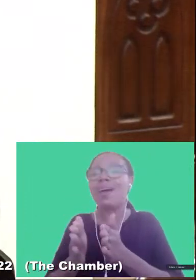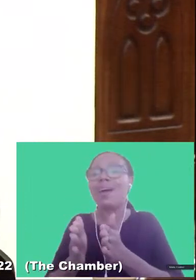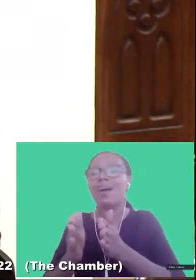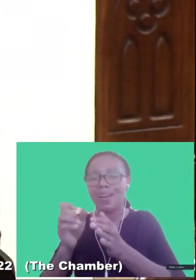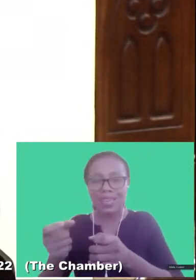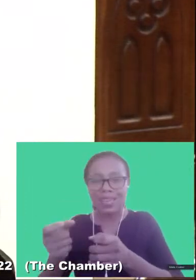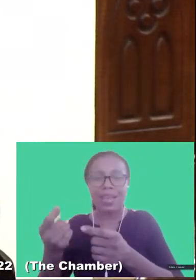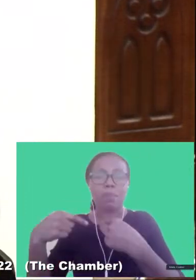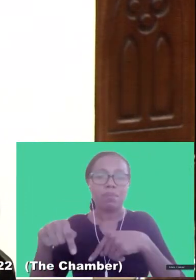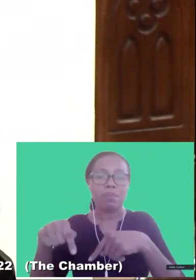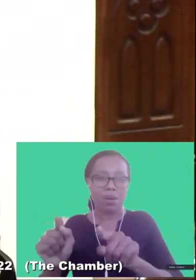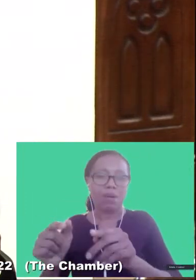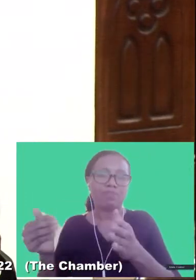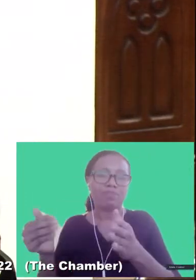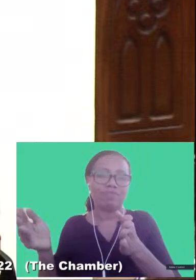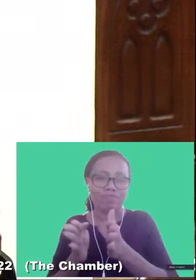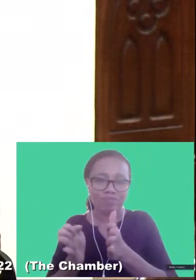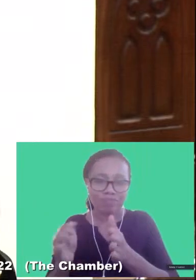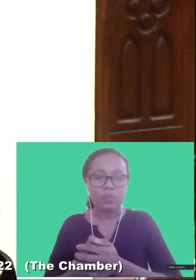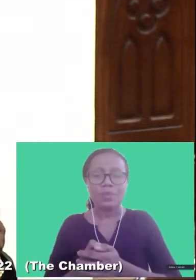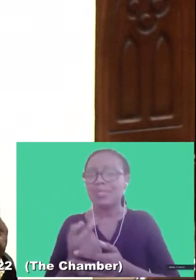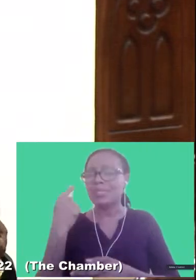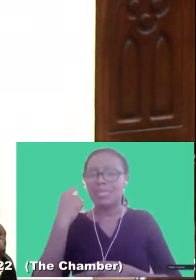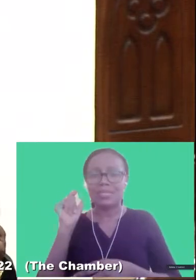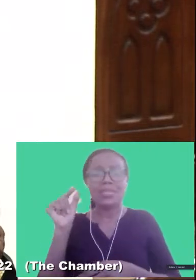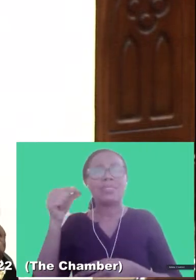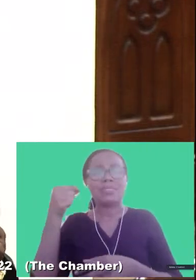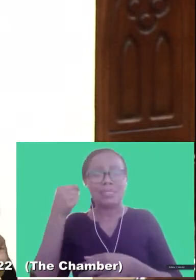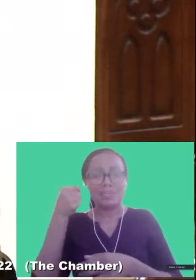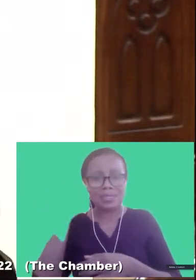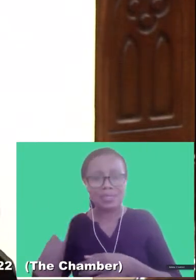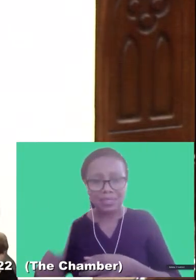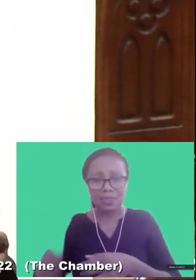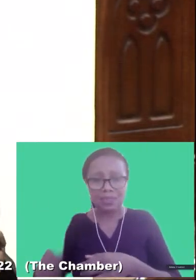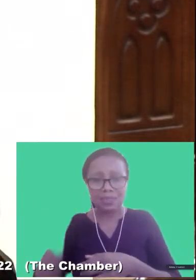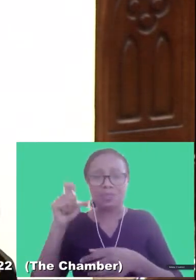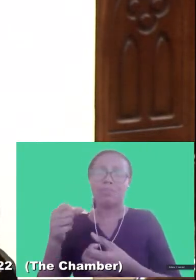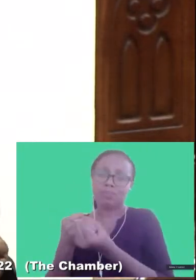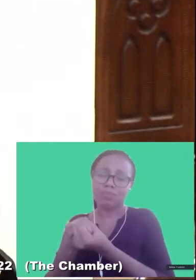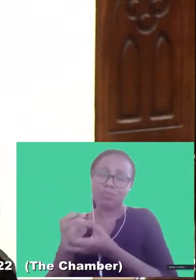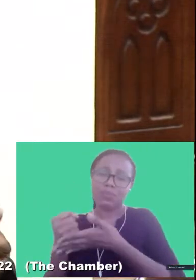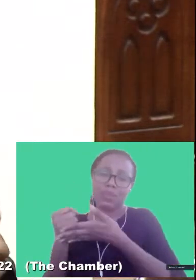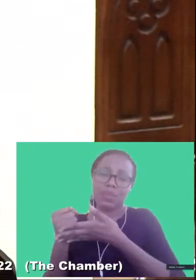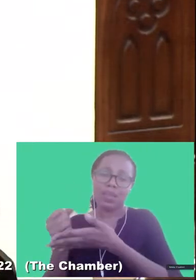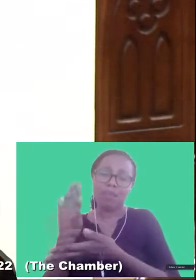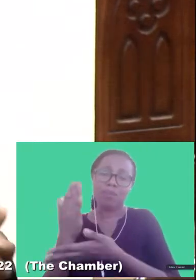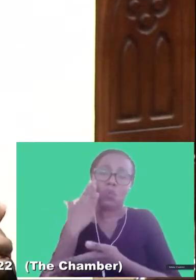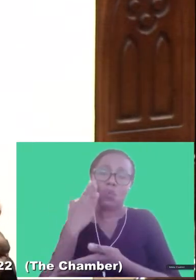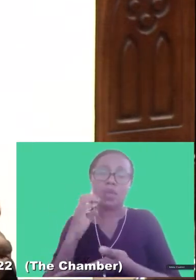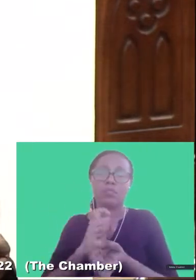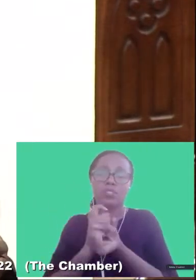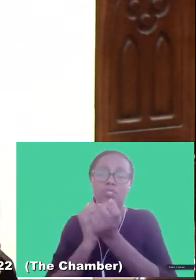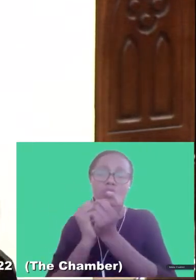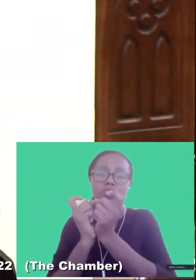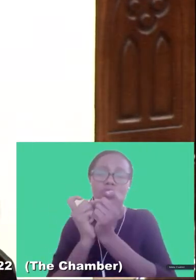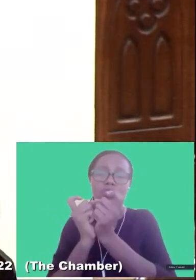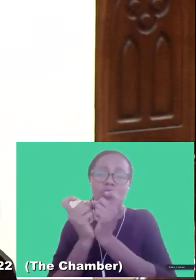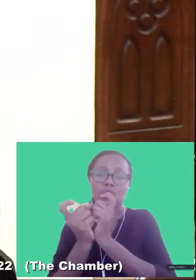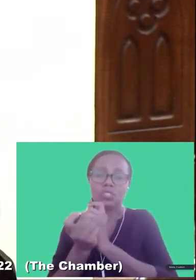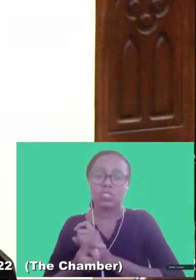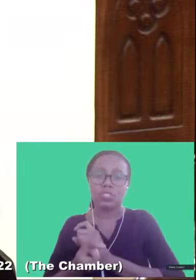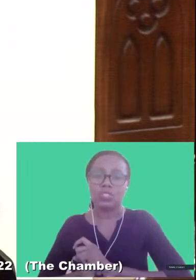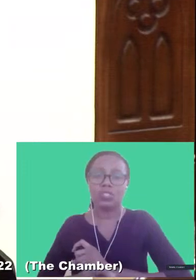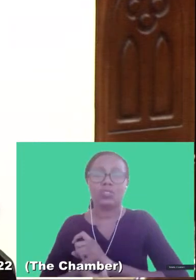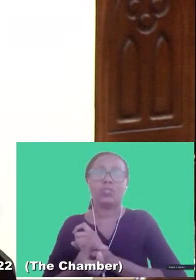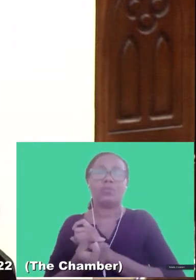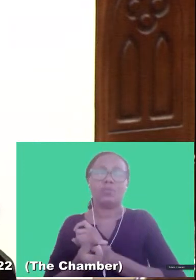of the evolution of the history from which we have come. And at least if we're trying to build a new